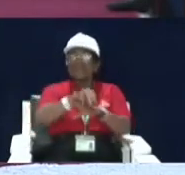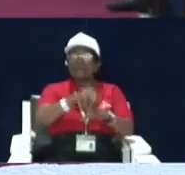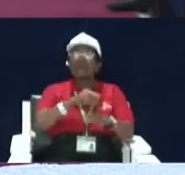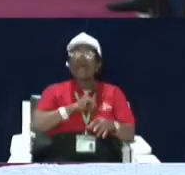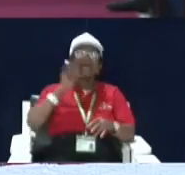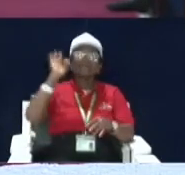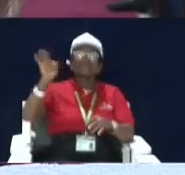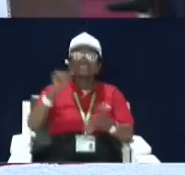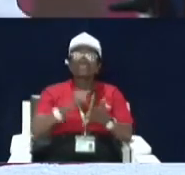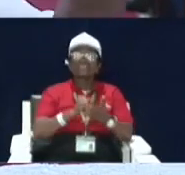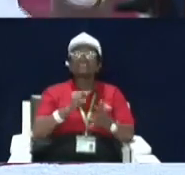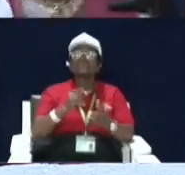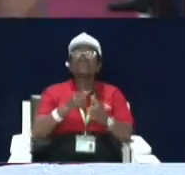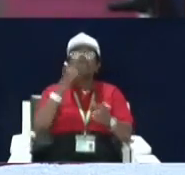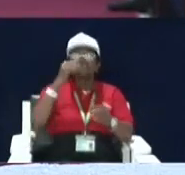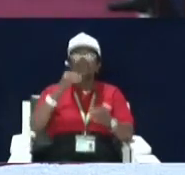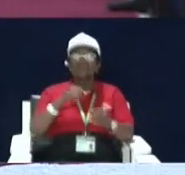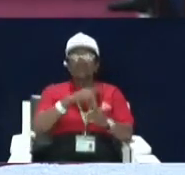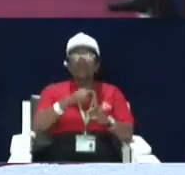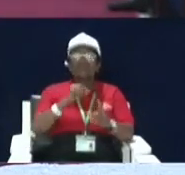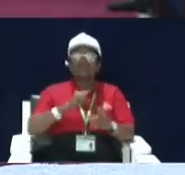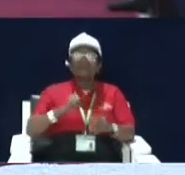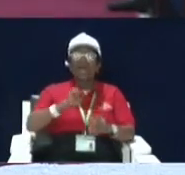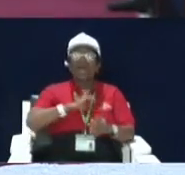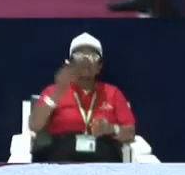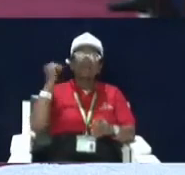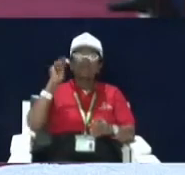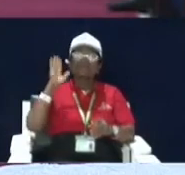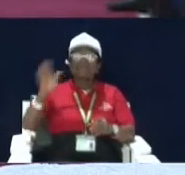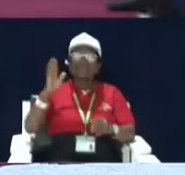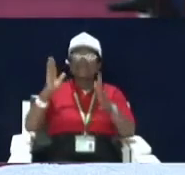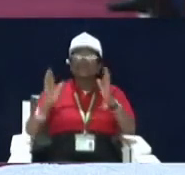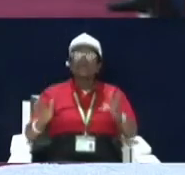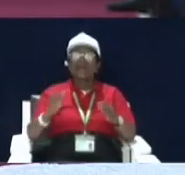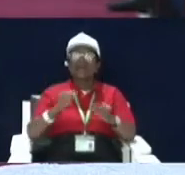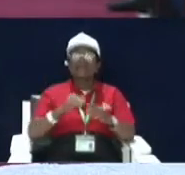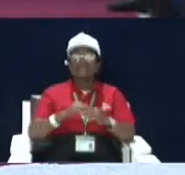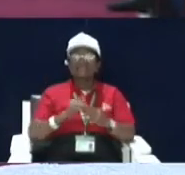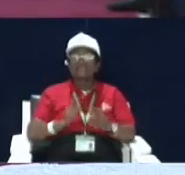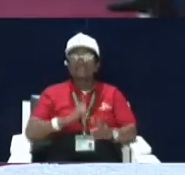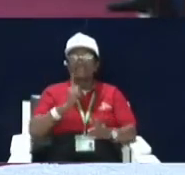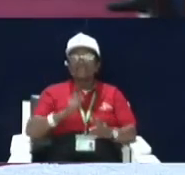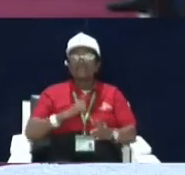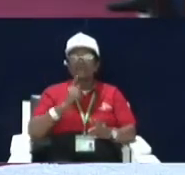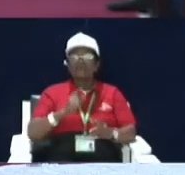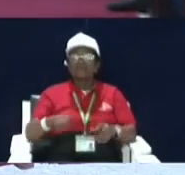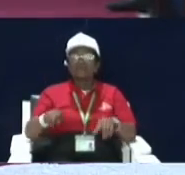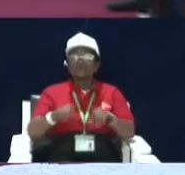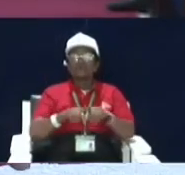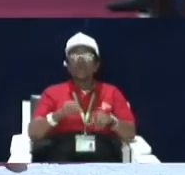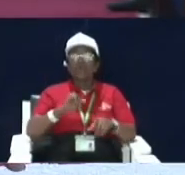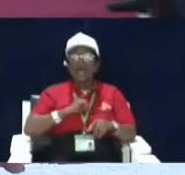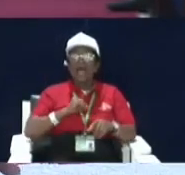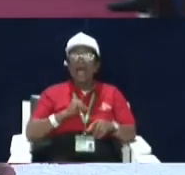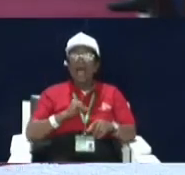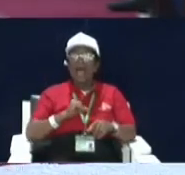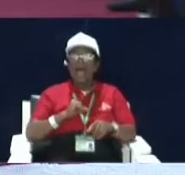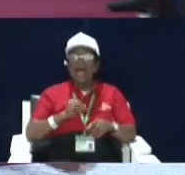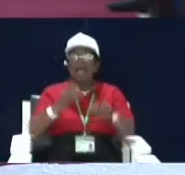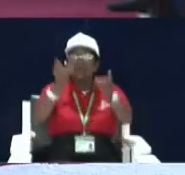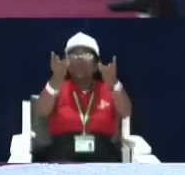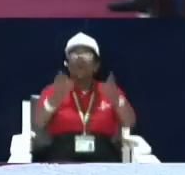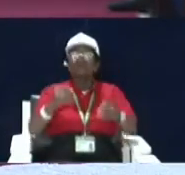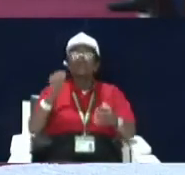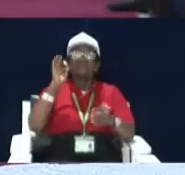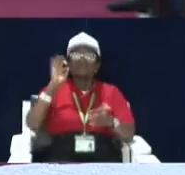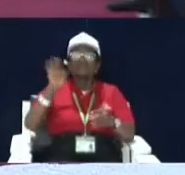the University of Lagos in the 1970s. So I won't be preaching that sermon tonight. I